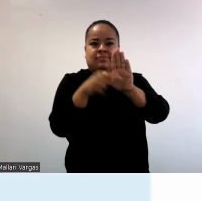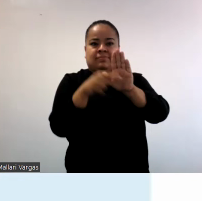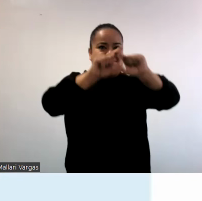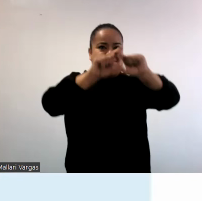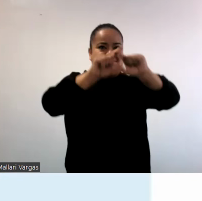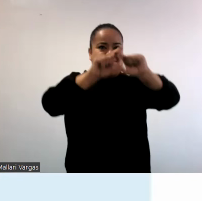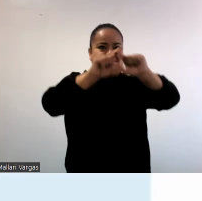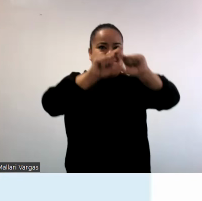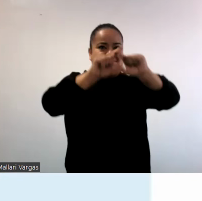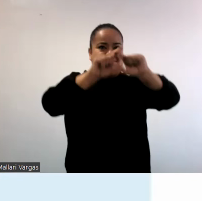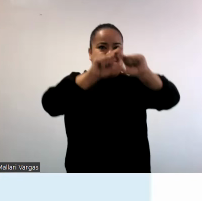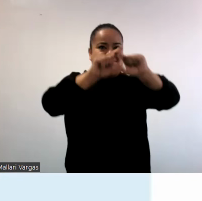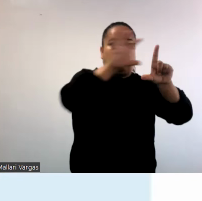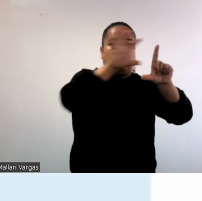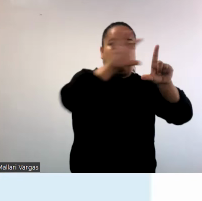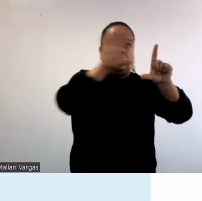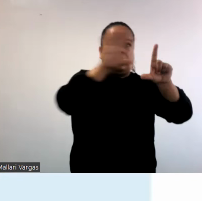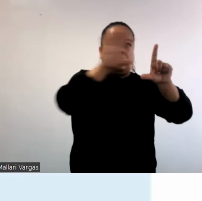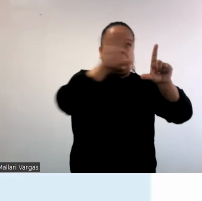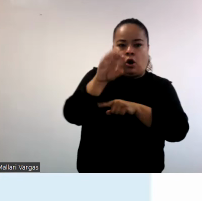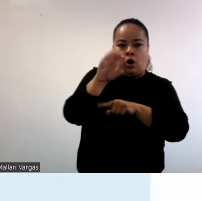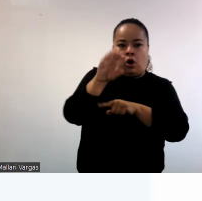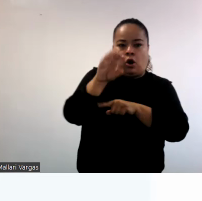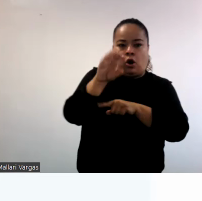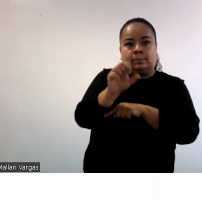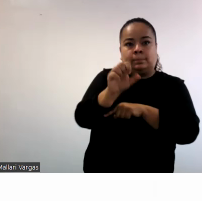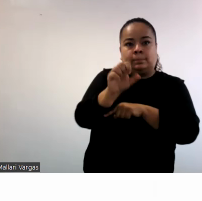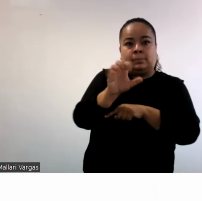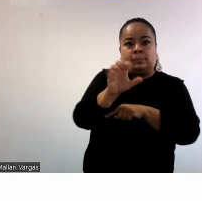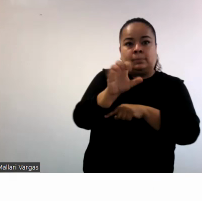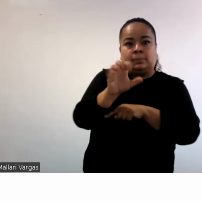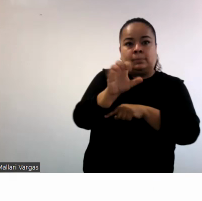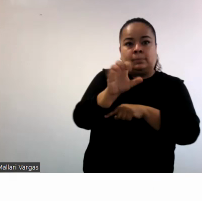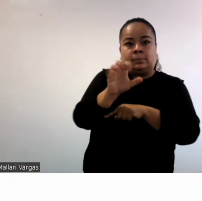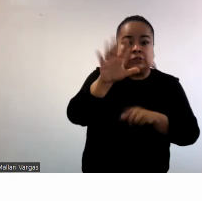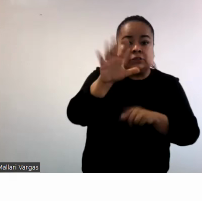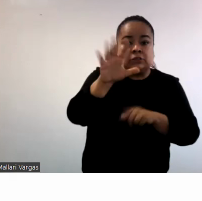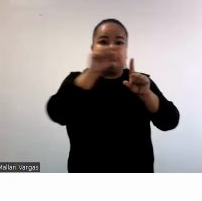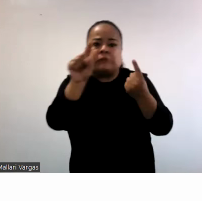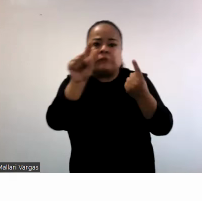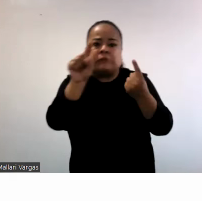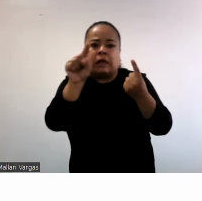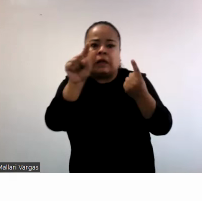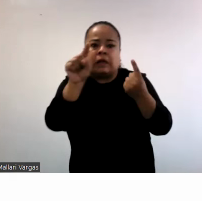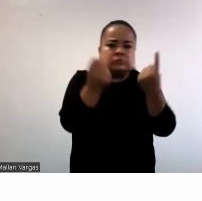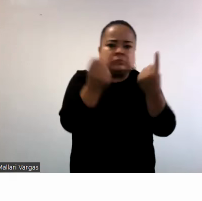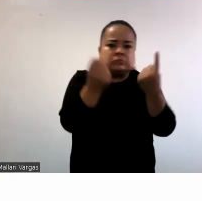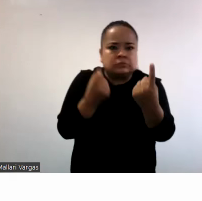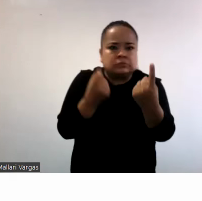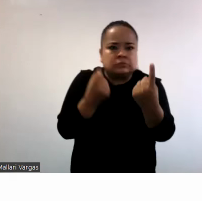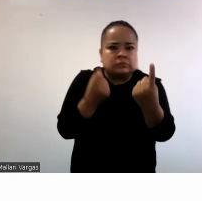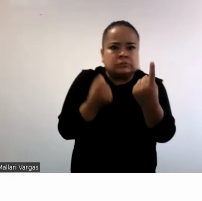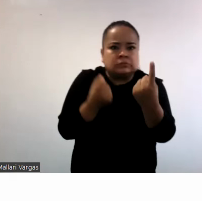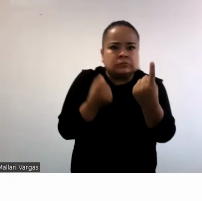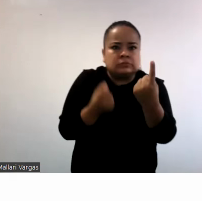that the WHO is divided into. 5 are reporting cases. And how